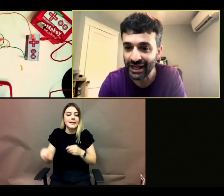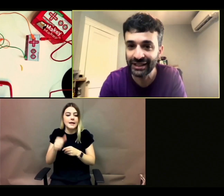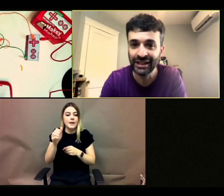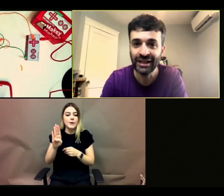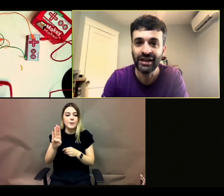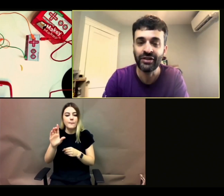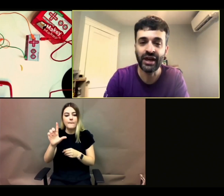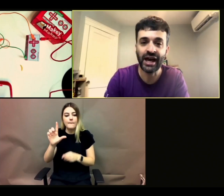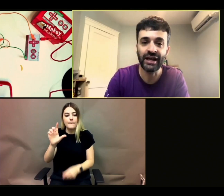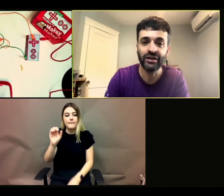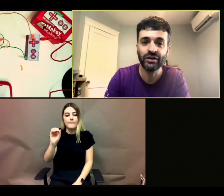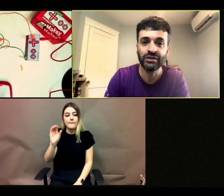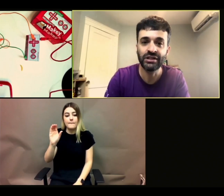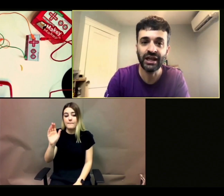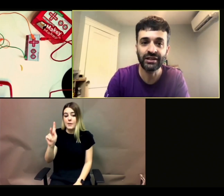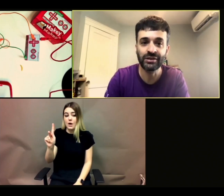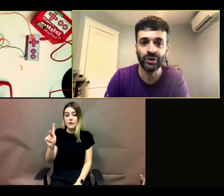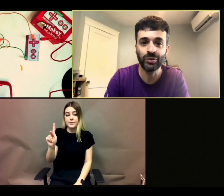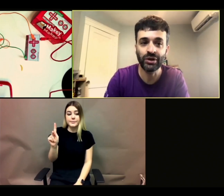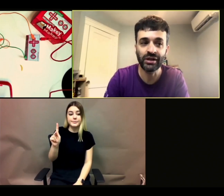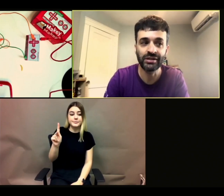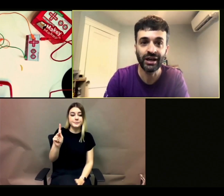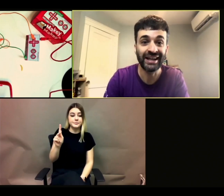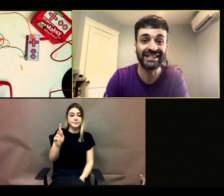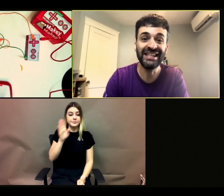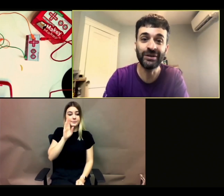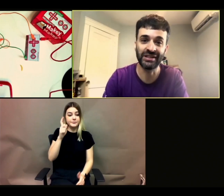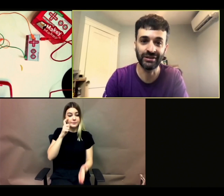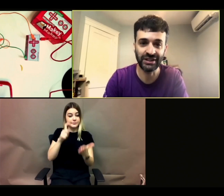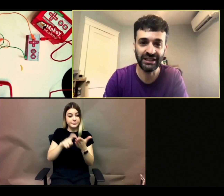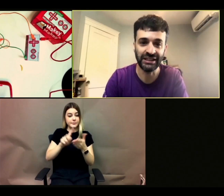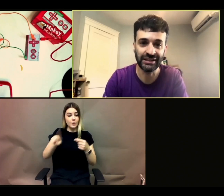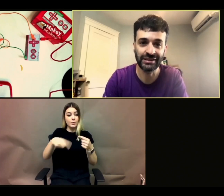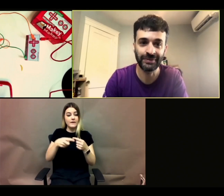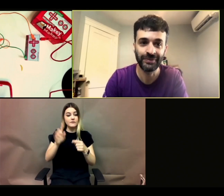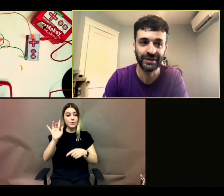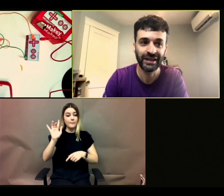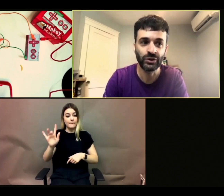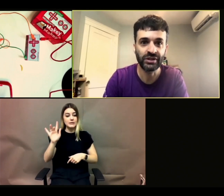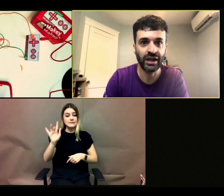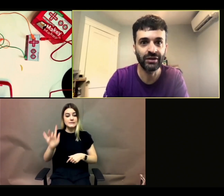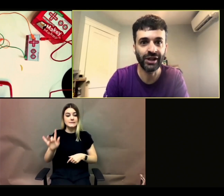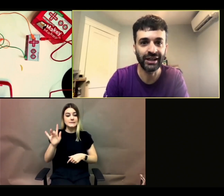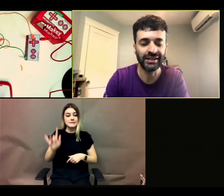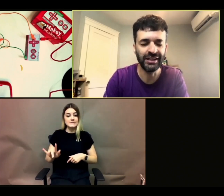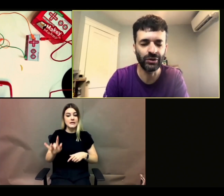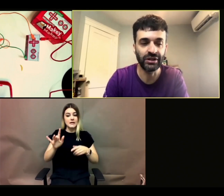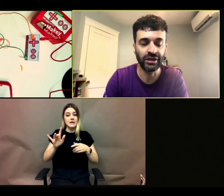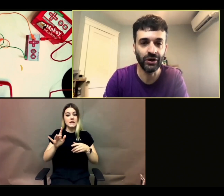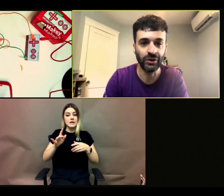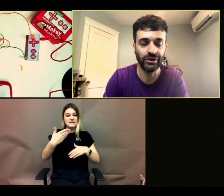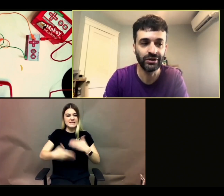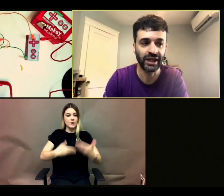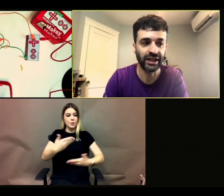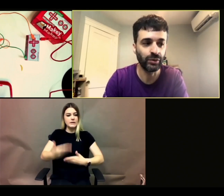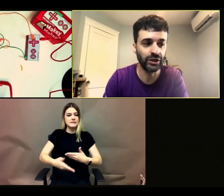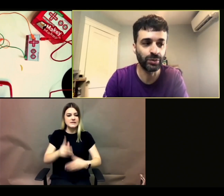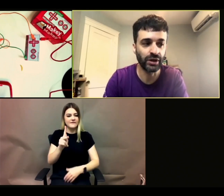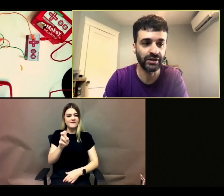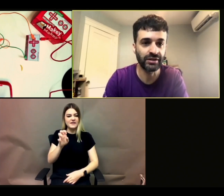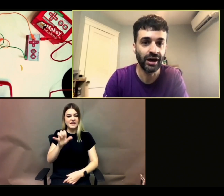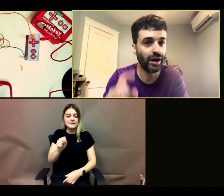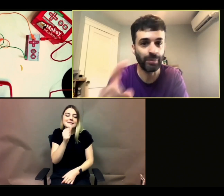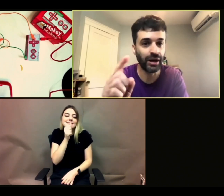in the chat, that detects when you press a sequence of keys. So it's kind of like a secret code, like